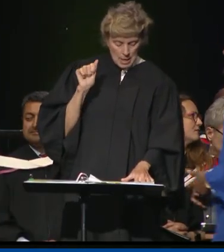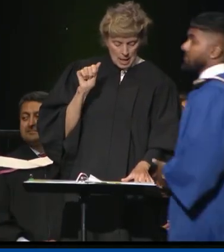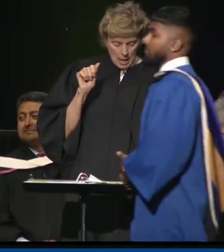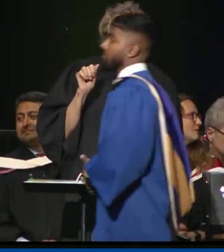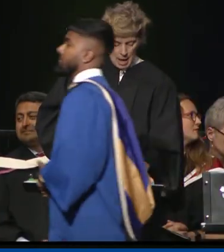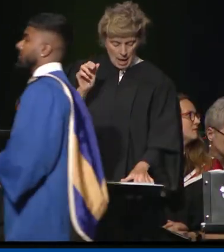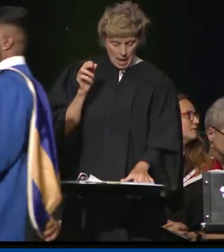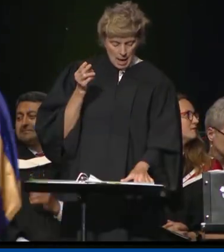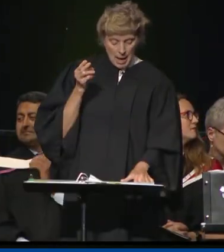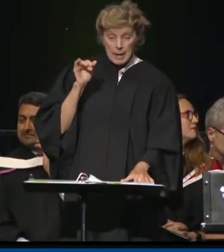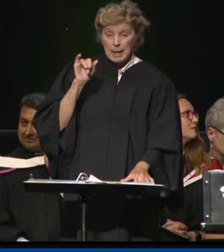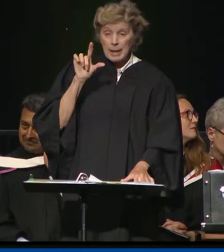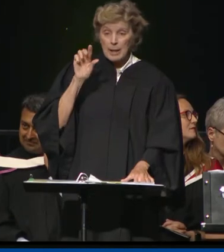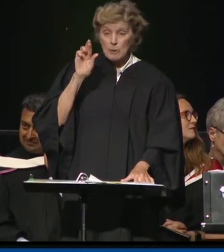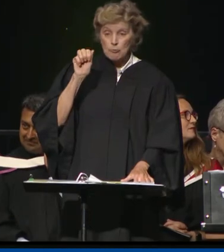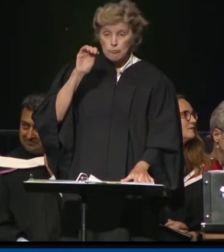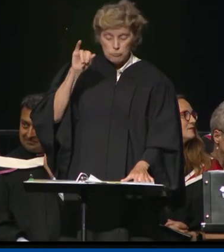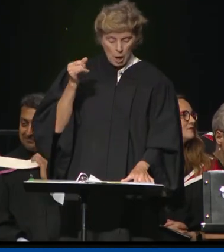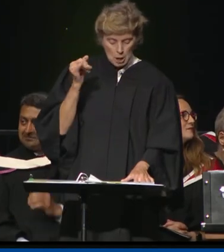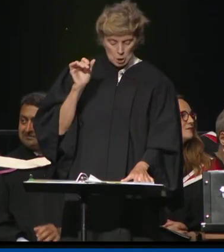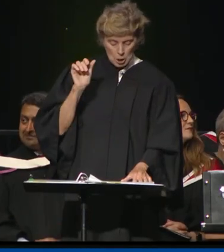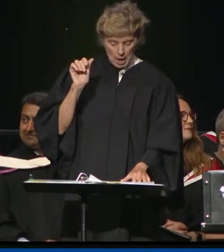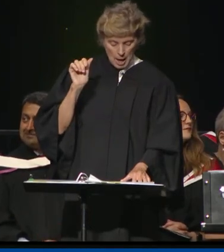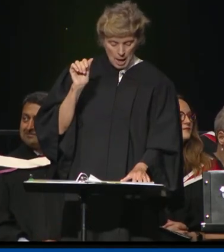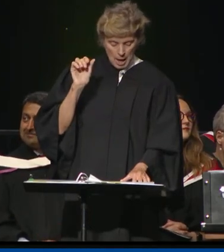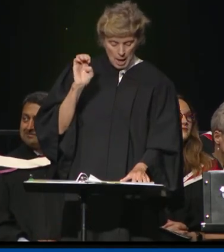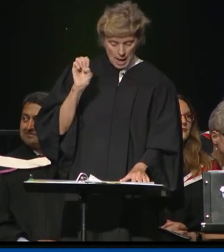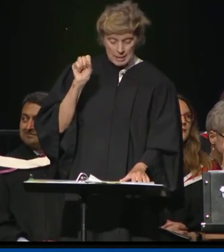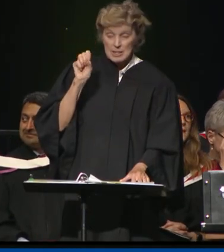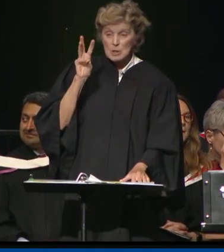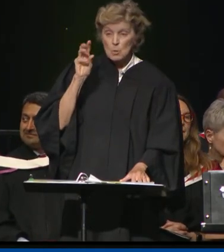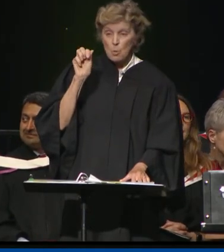Ahilraj Eswaran, with distinction.